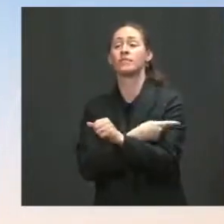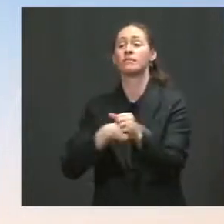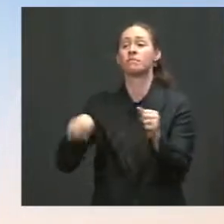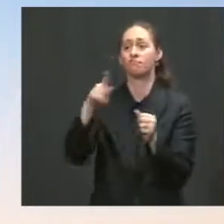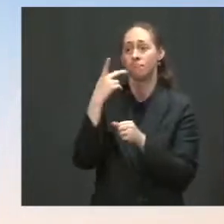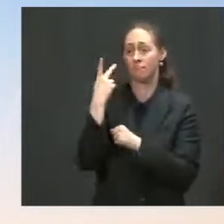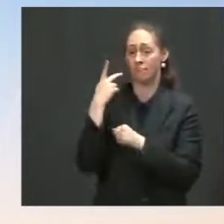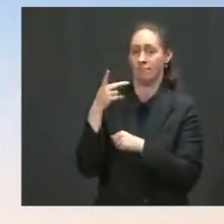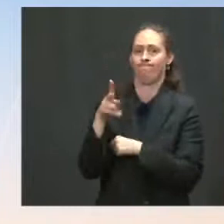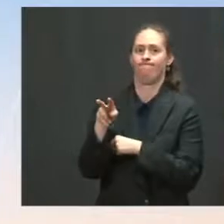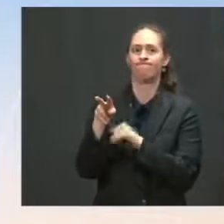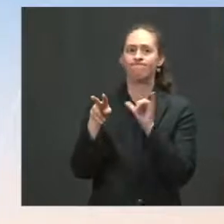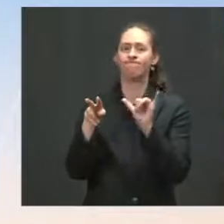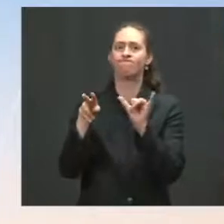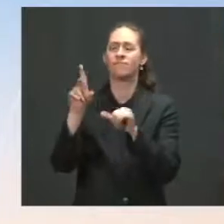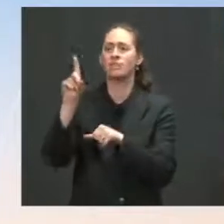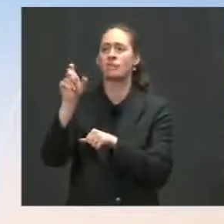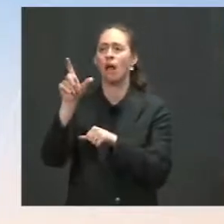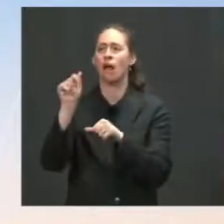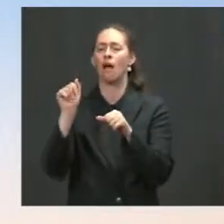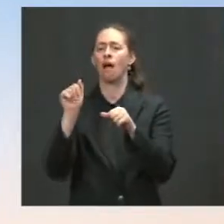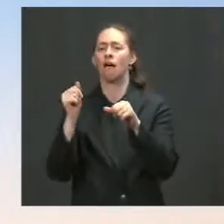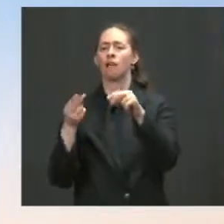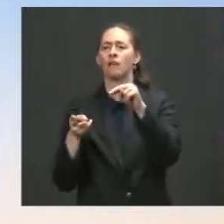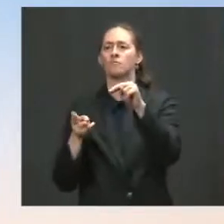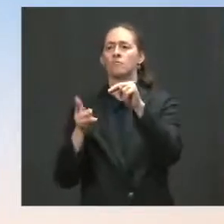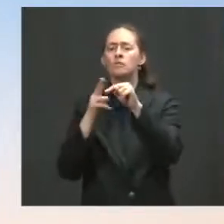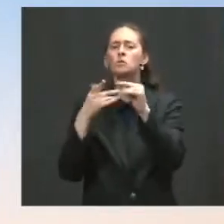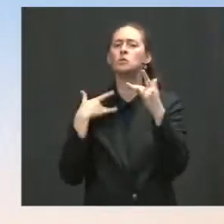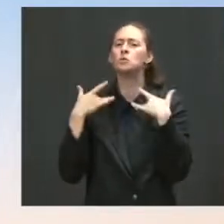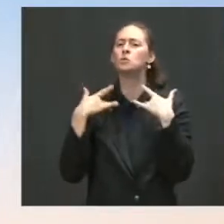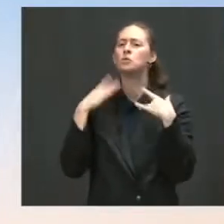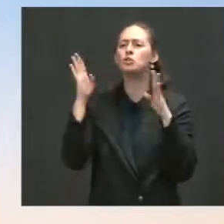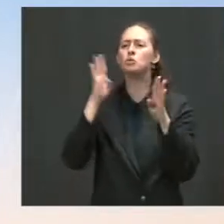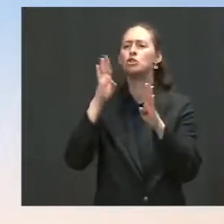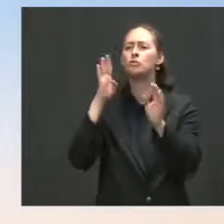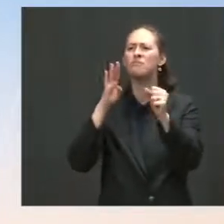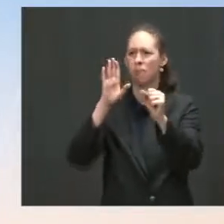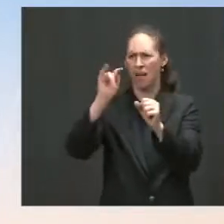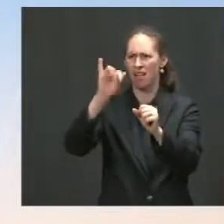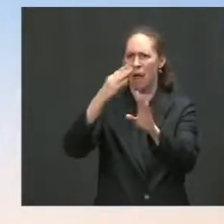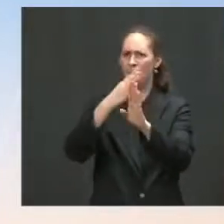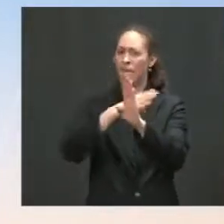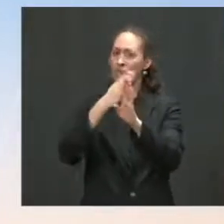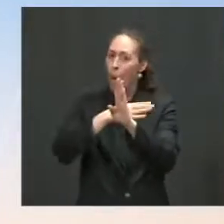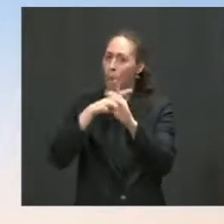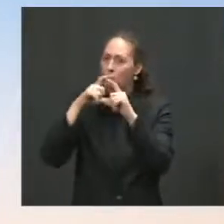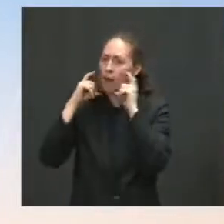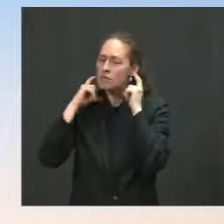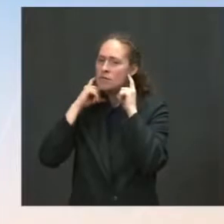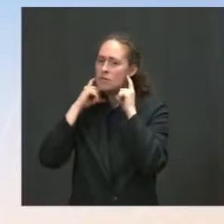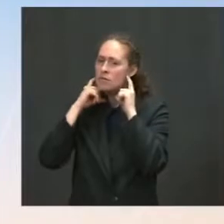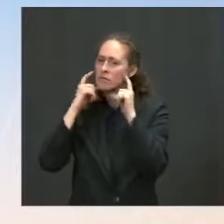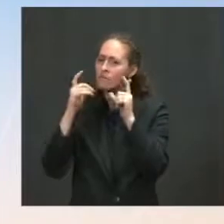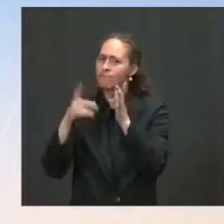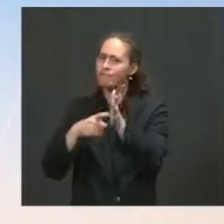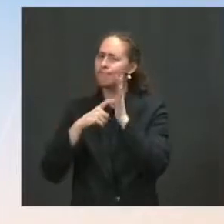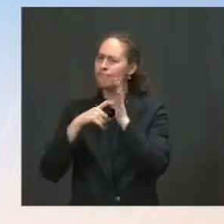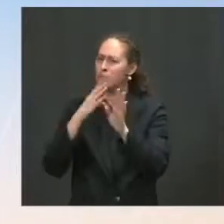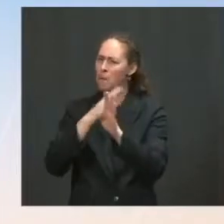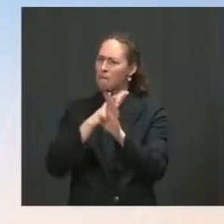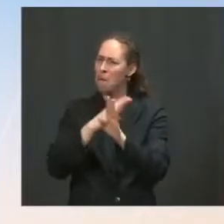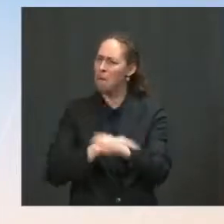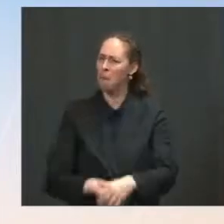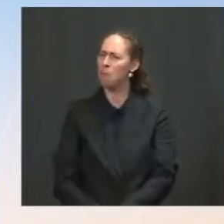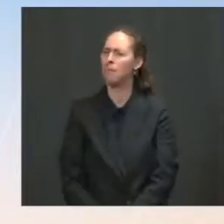even prior to the mask guidance being put in place. And certainly, as people see, the